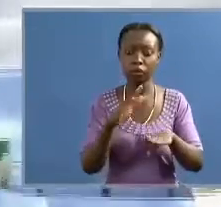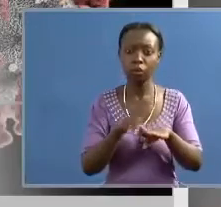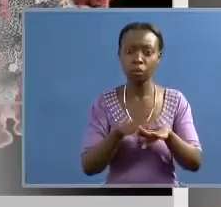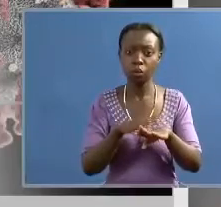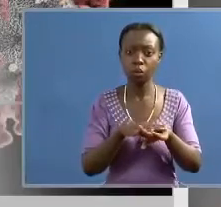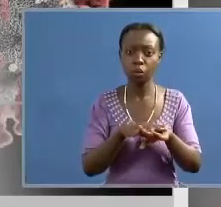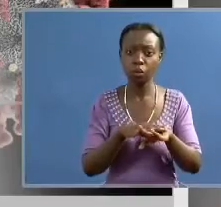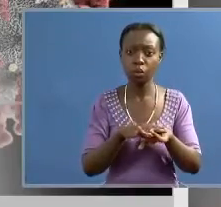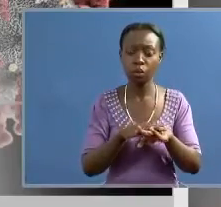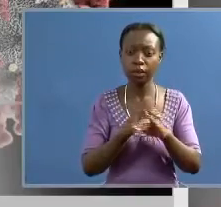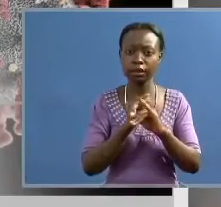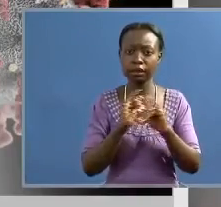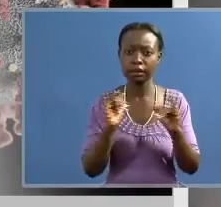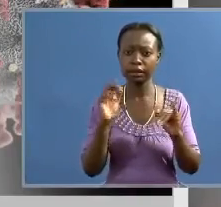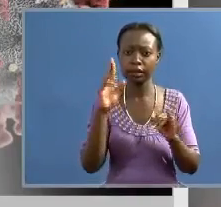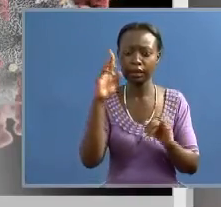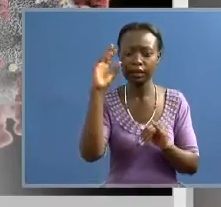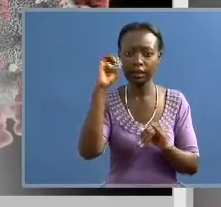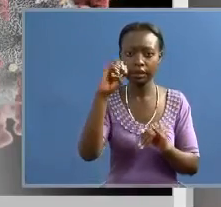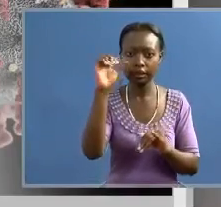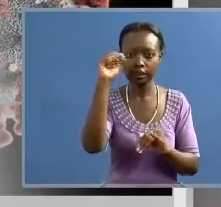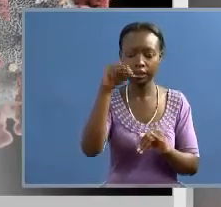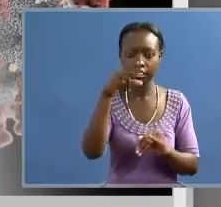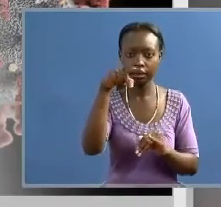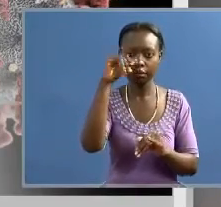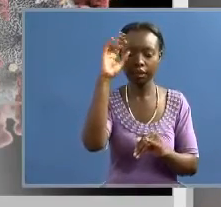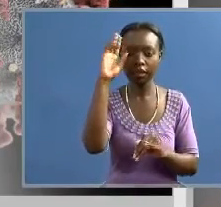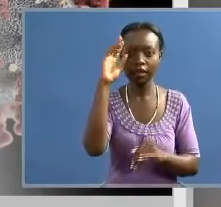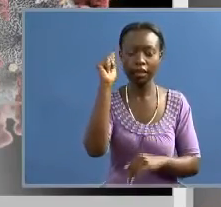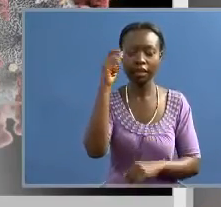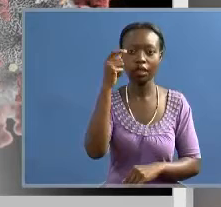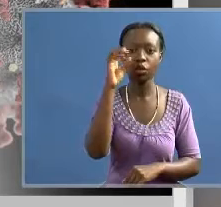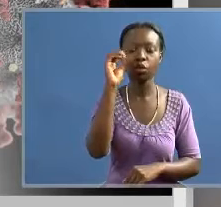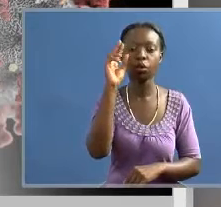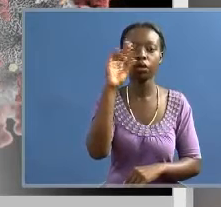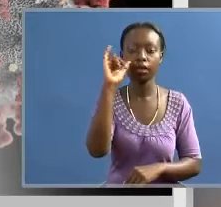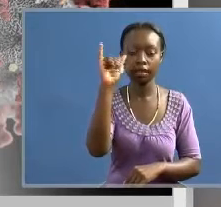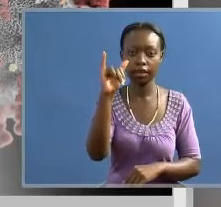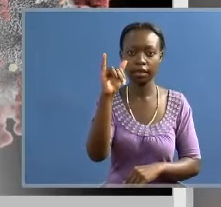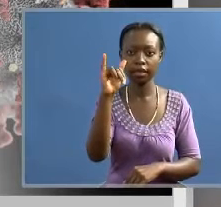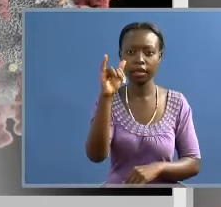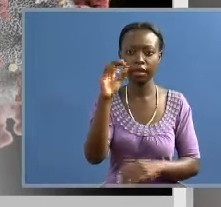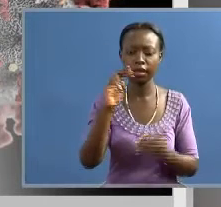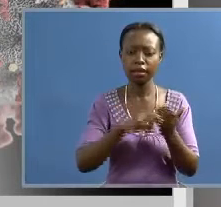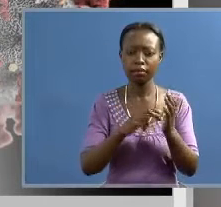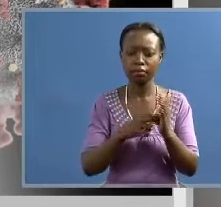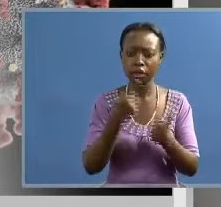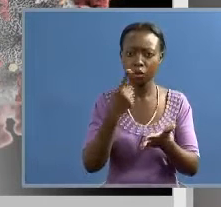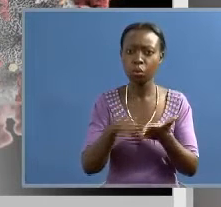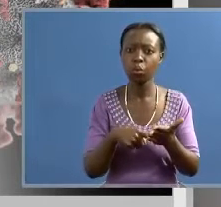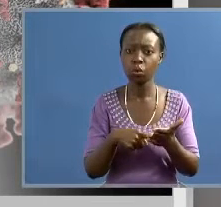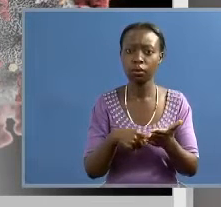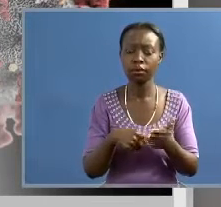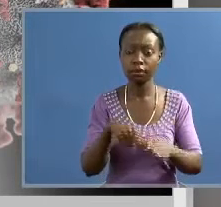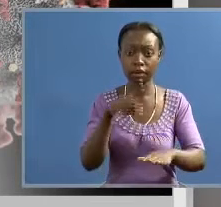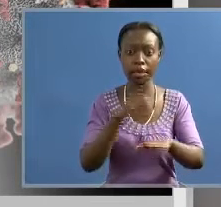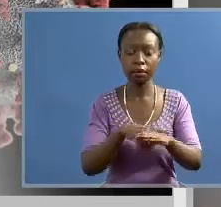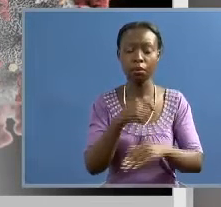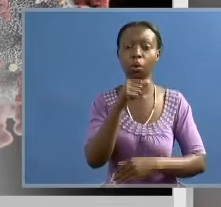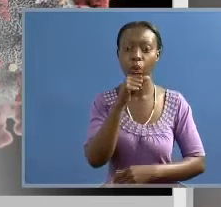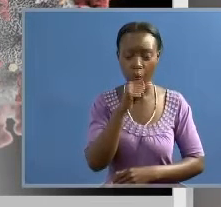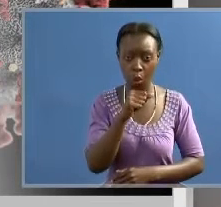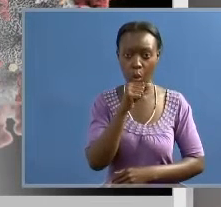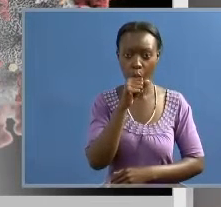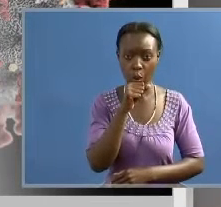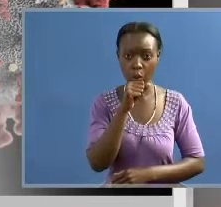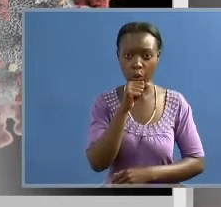hygiene. And what is that? A good respiratory hygiene is where when we cough,